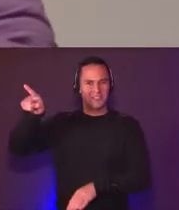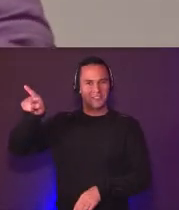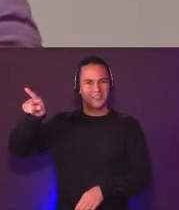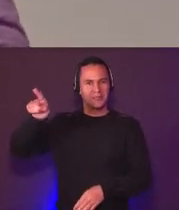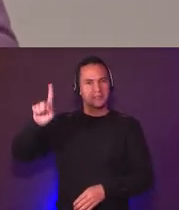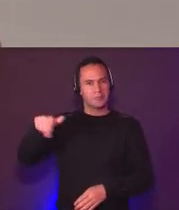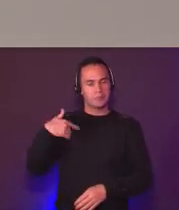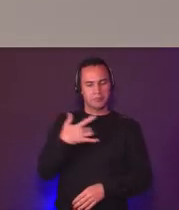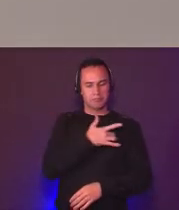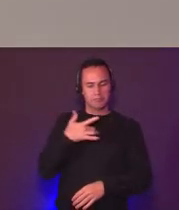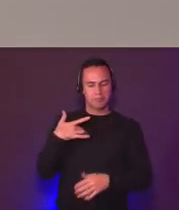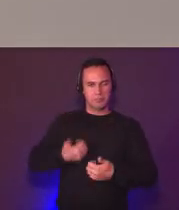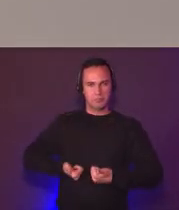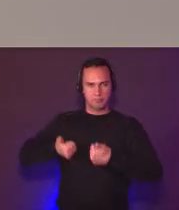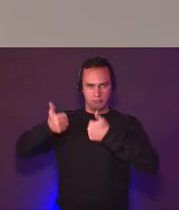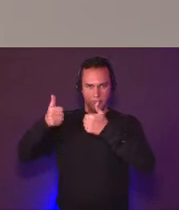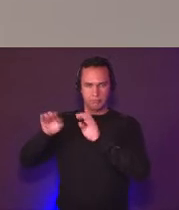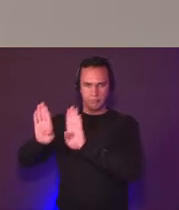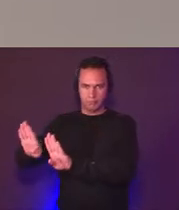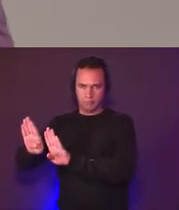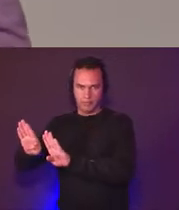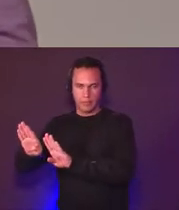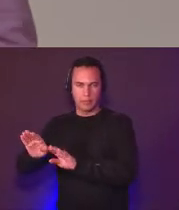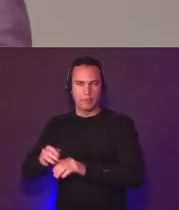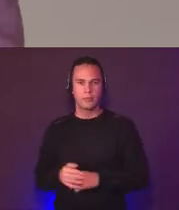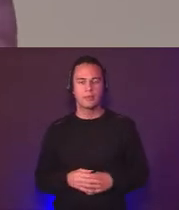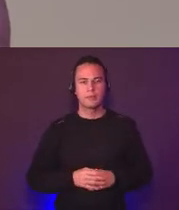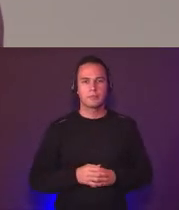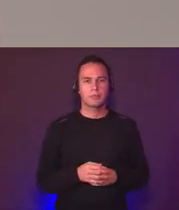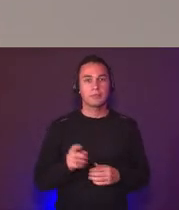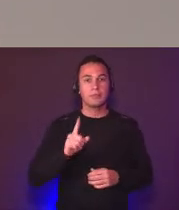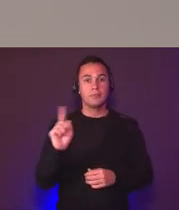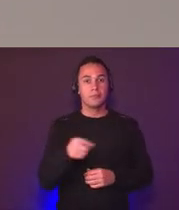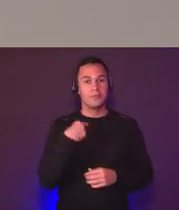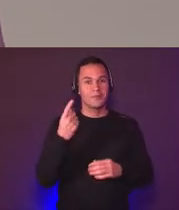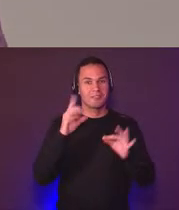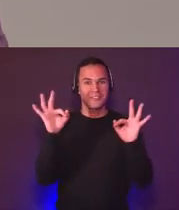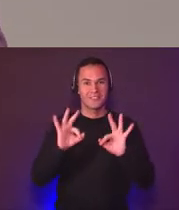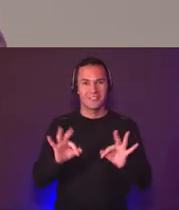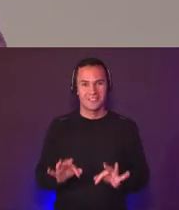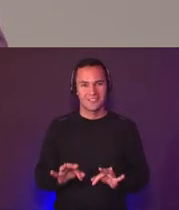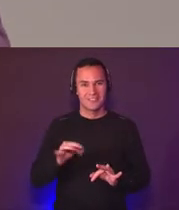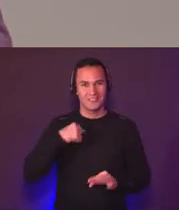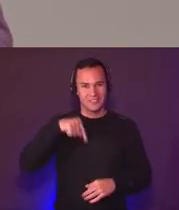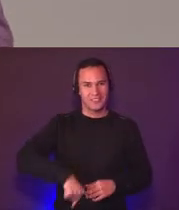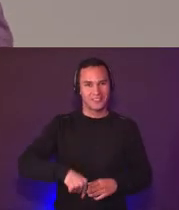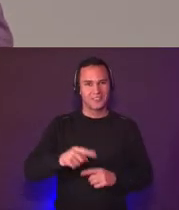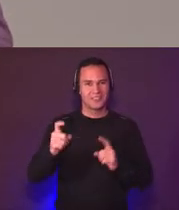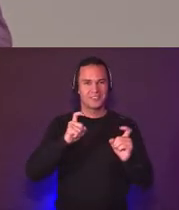se recuperando. Então, a gente está muito contente de fazer essa sessão.